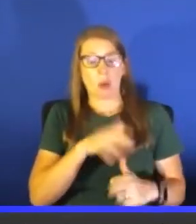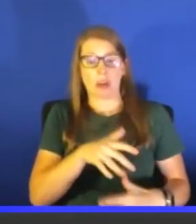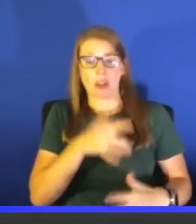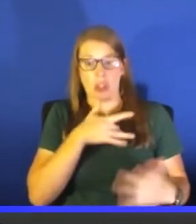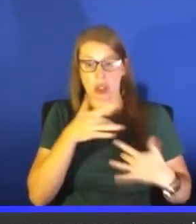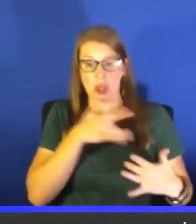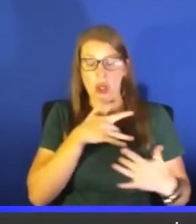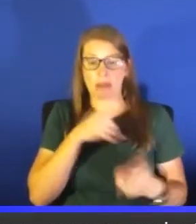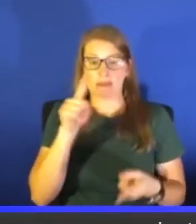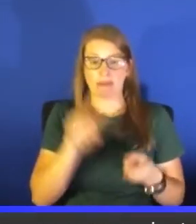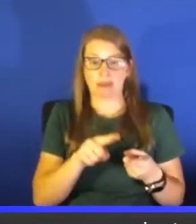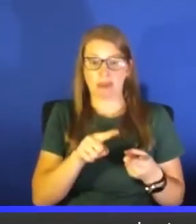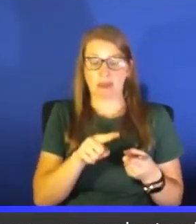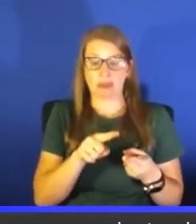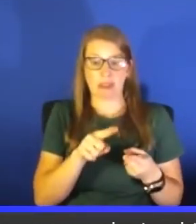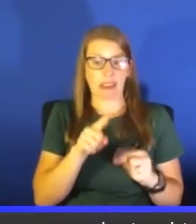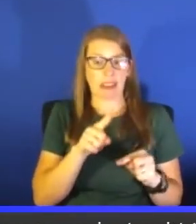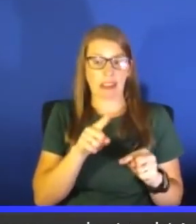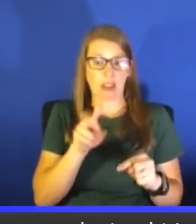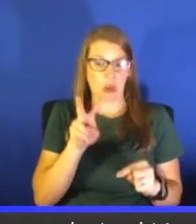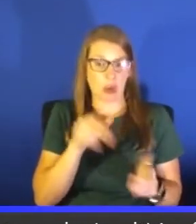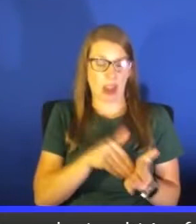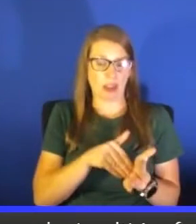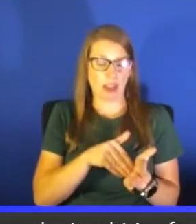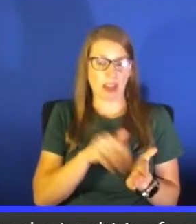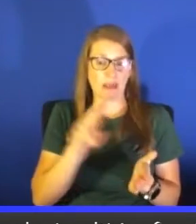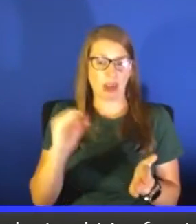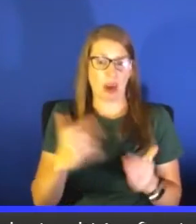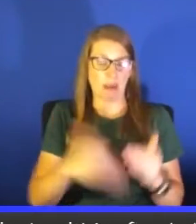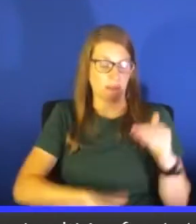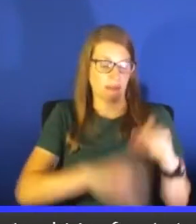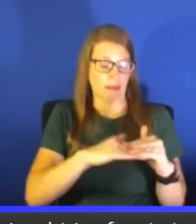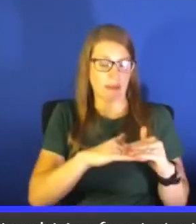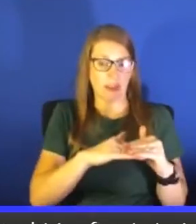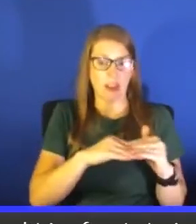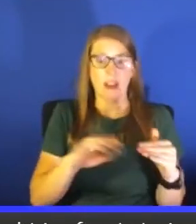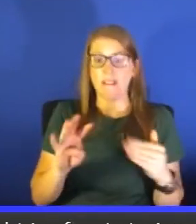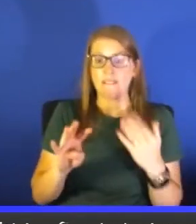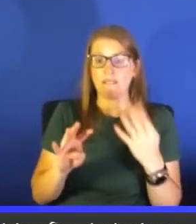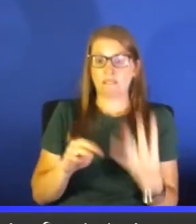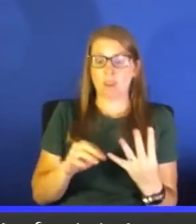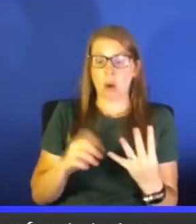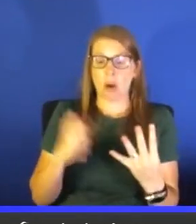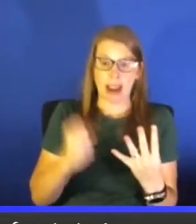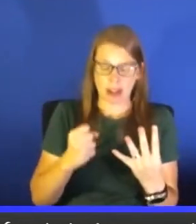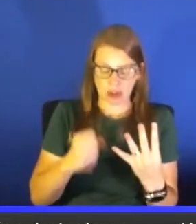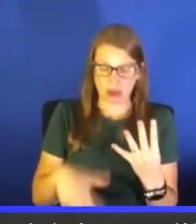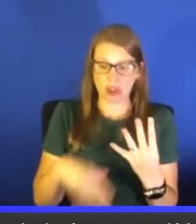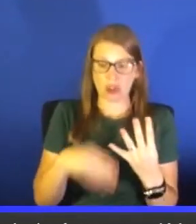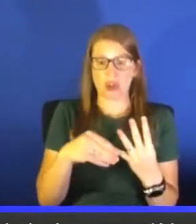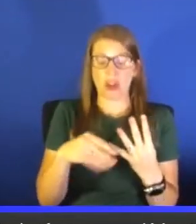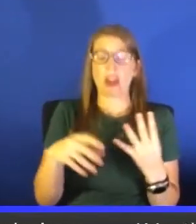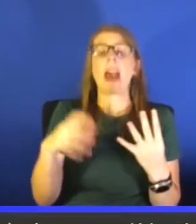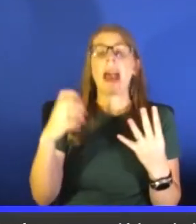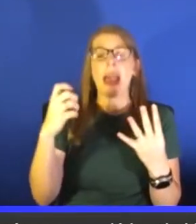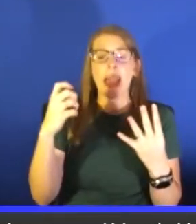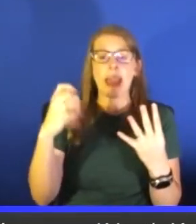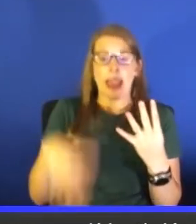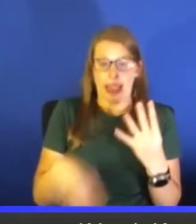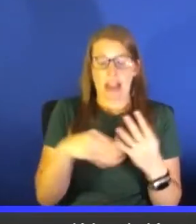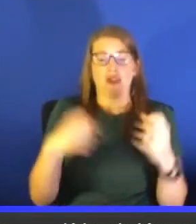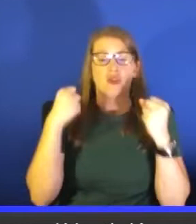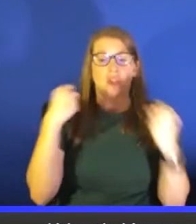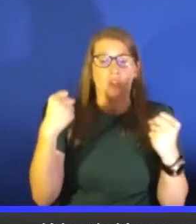use to no more than 2,000 milligrams a day, which ends up being 4 extra strength tablets. So that's what I usually advise my patients with